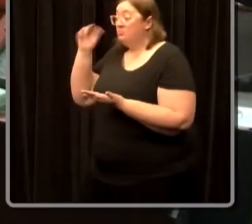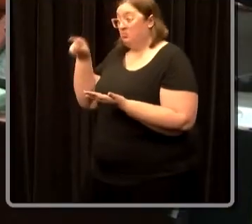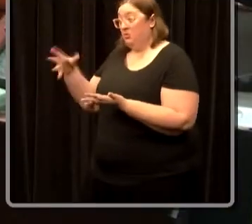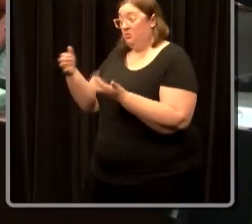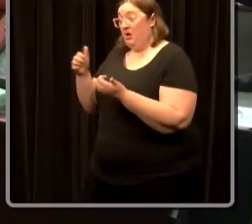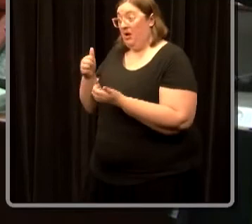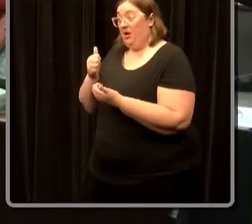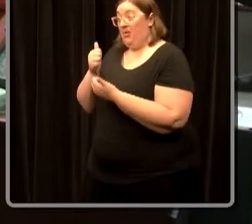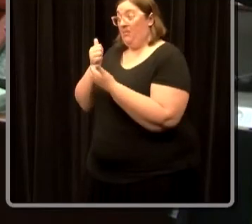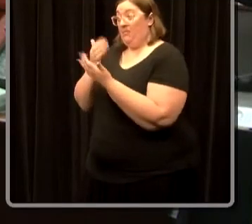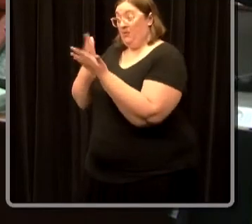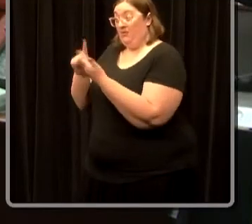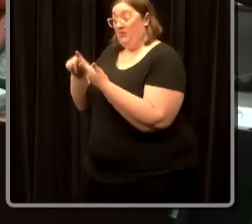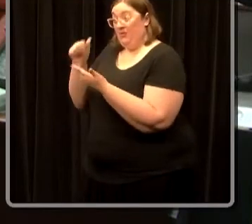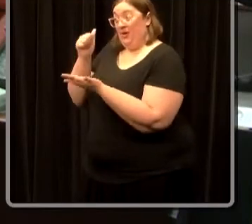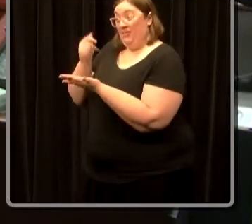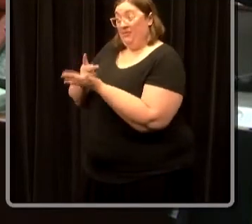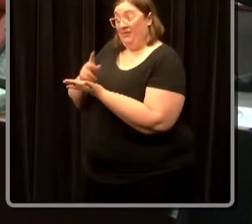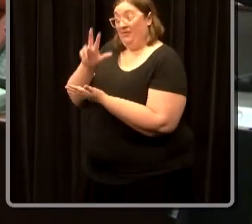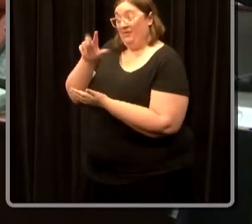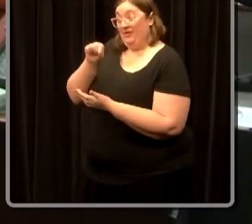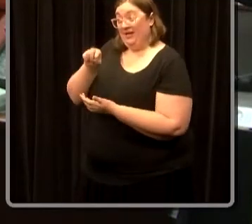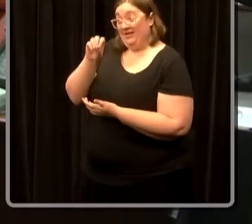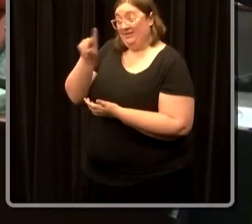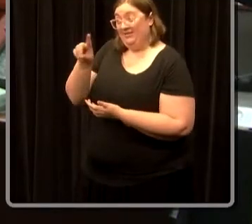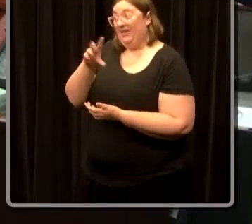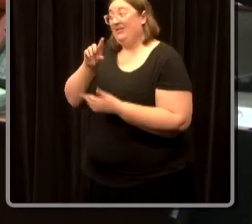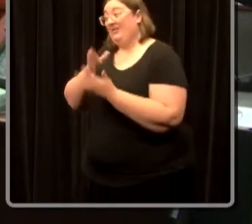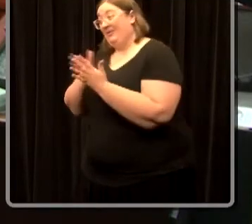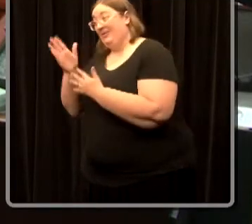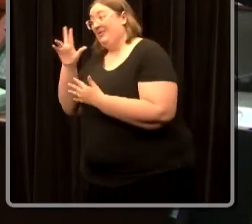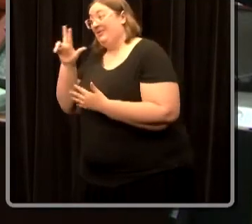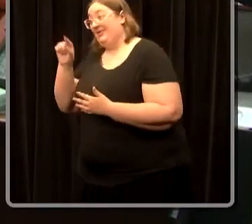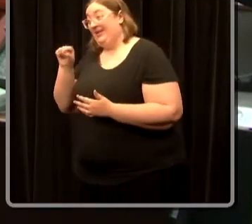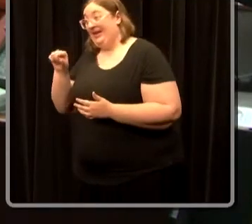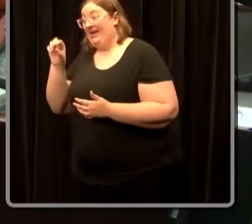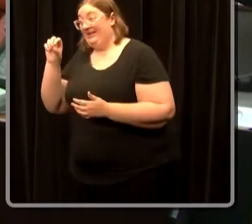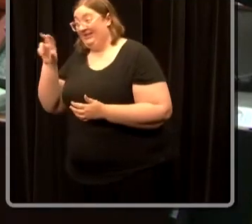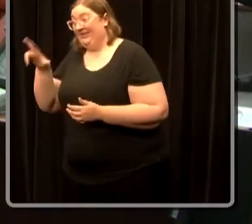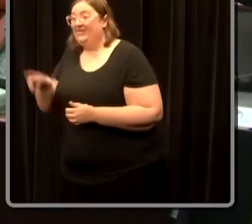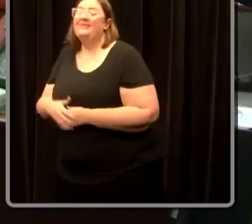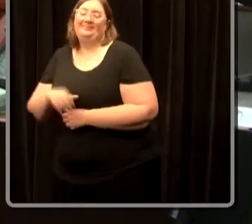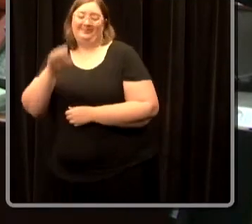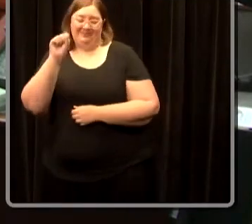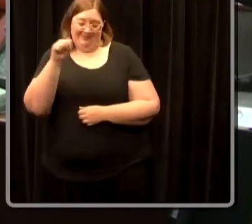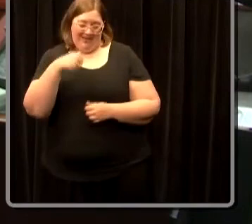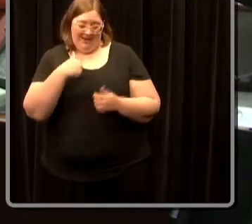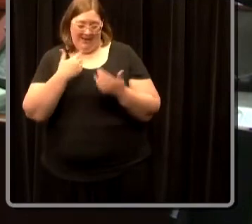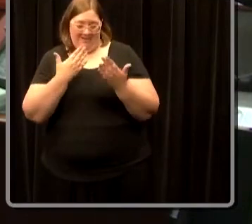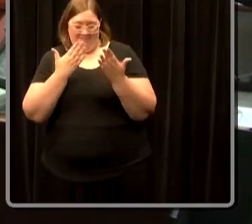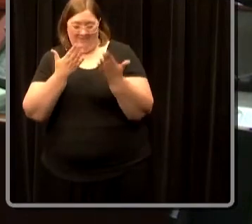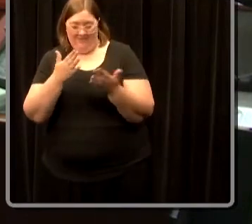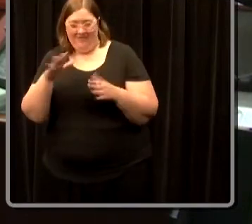items 3.01 through 3.07 as I will. presented. So I move that we adopt